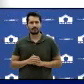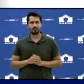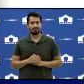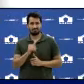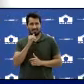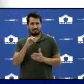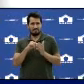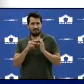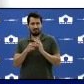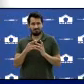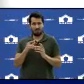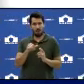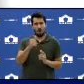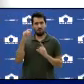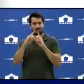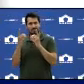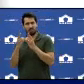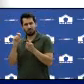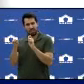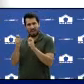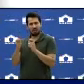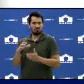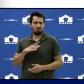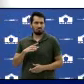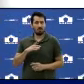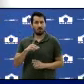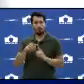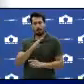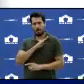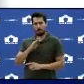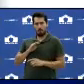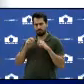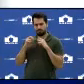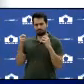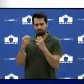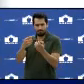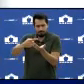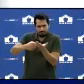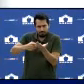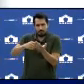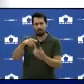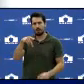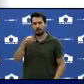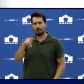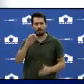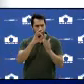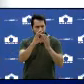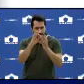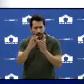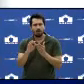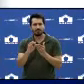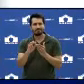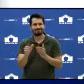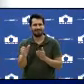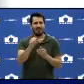there aren't other opportunities to change. When the board took a look at the maps and looked at the populations, they also identified other